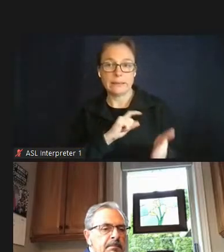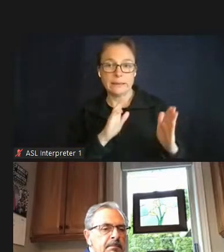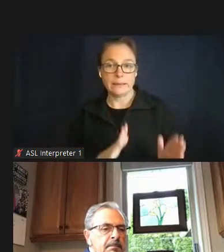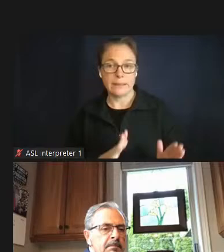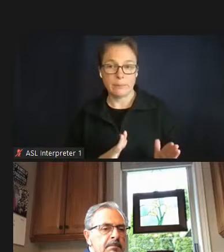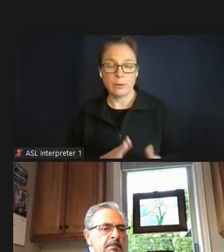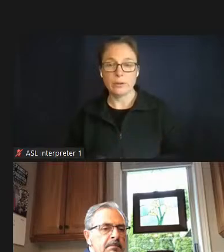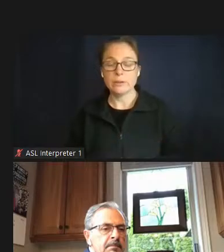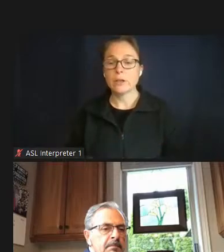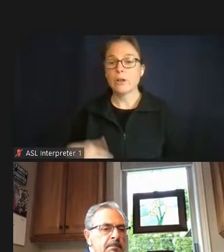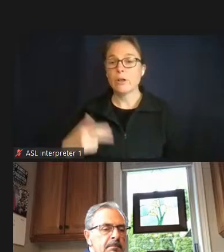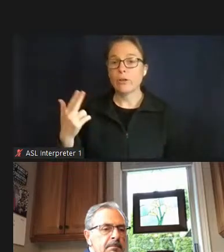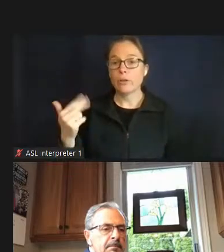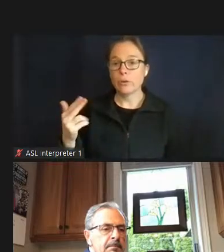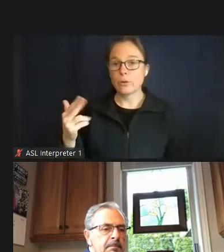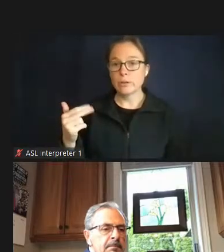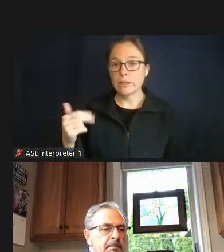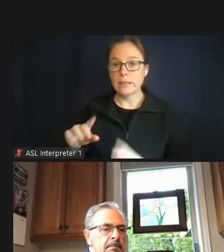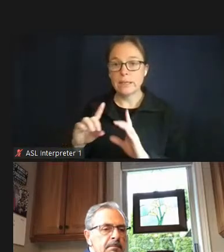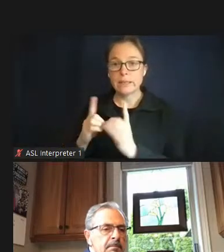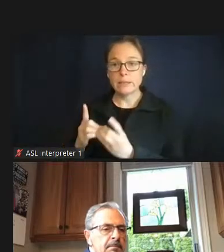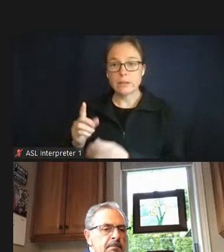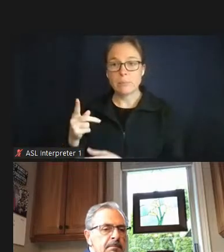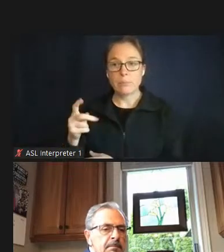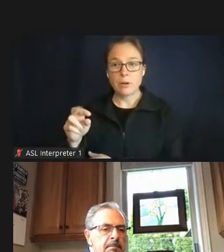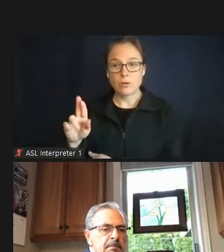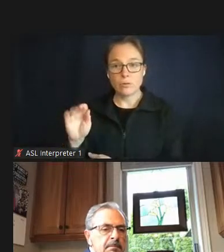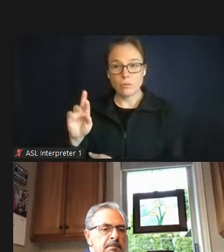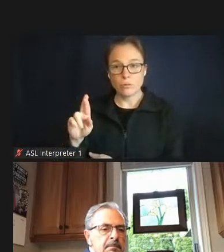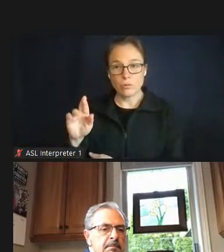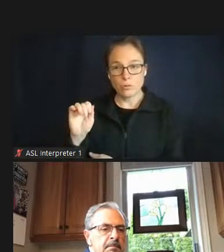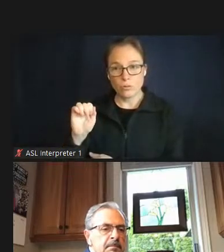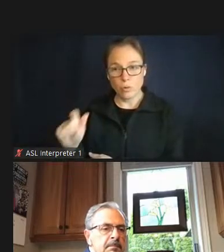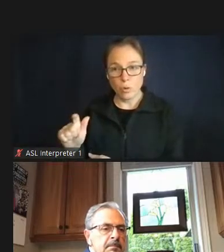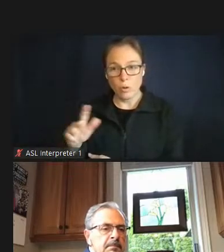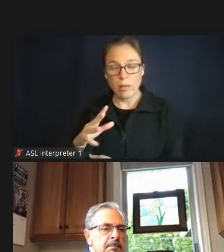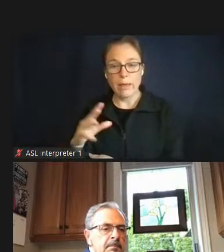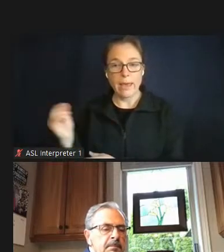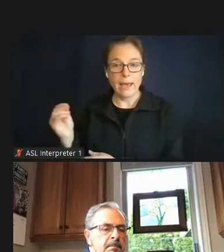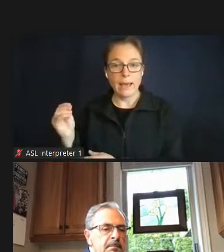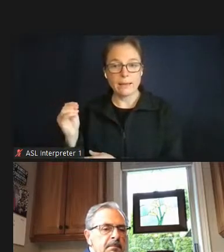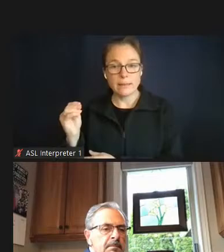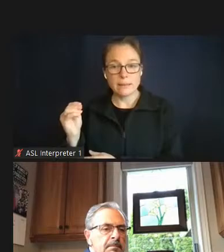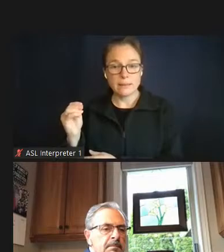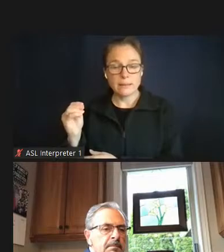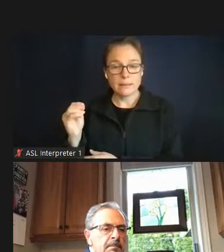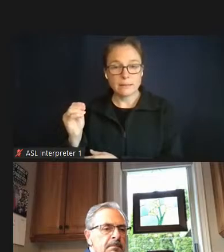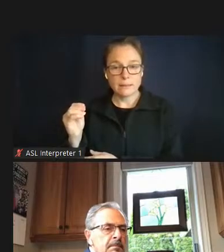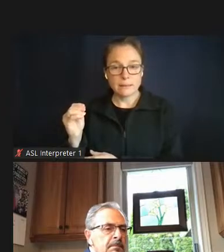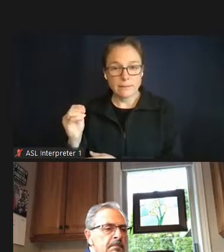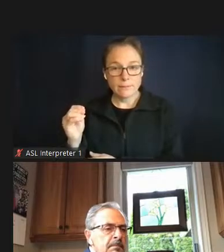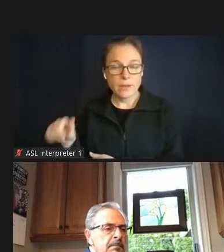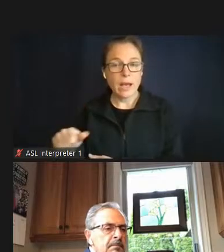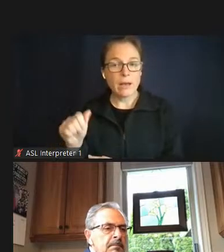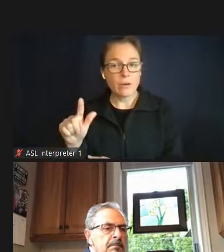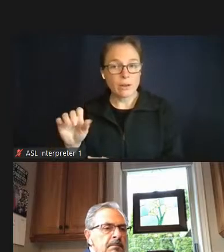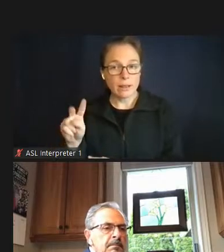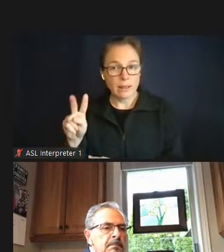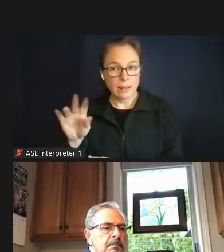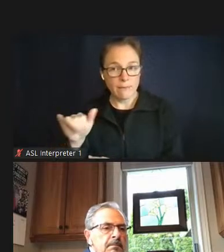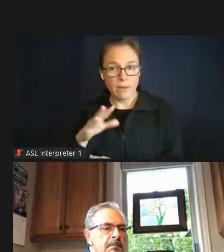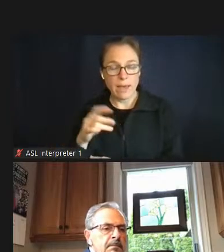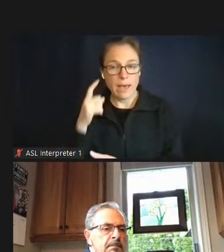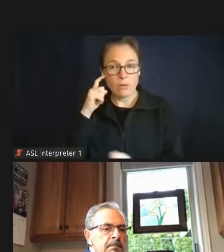district patrol fund and 6 in the public safety local option levy. It also recognizes a need to increase